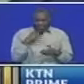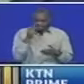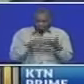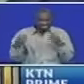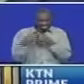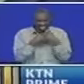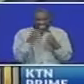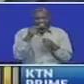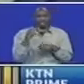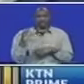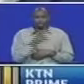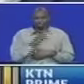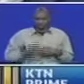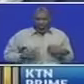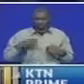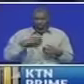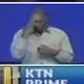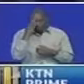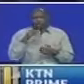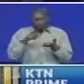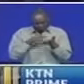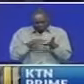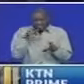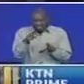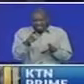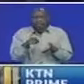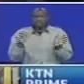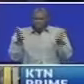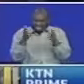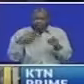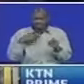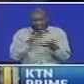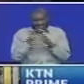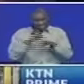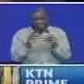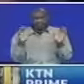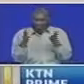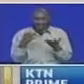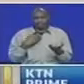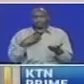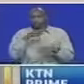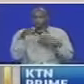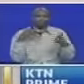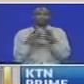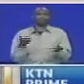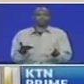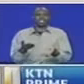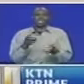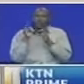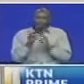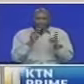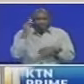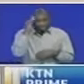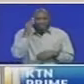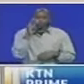commission's ability to determine her fate fairly. All requests, she says, were rejected. It is common knowledge that there are four